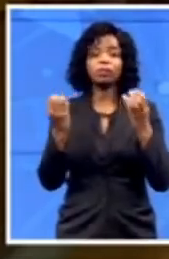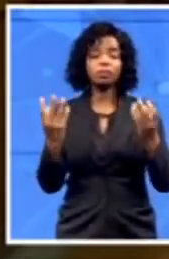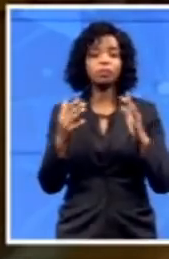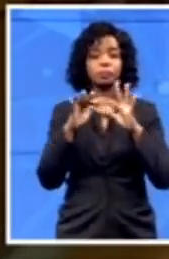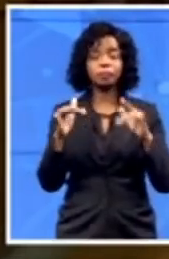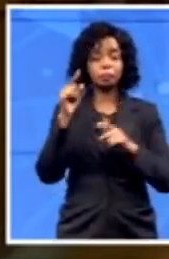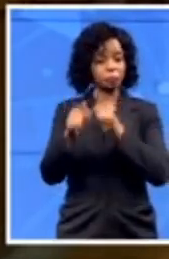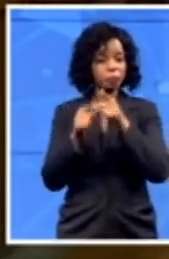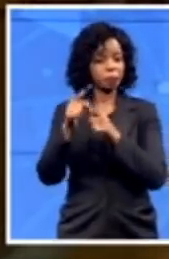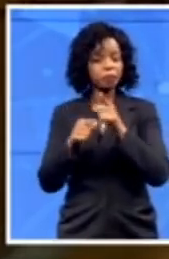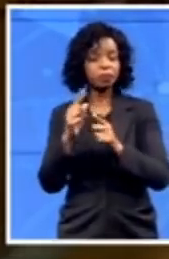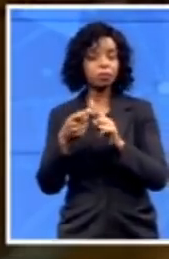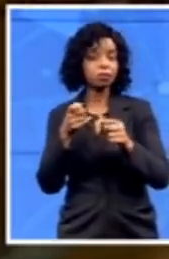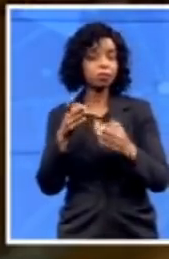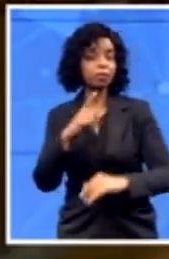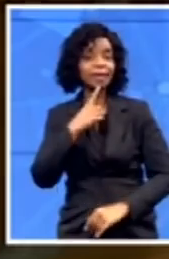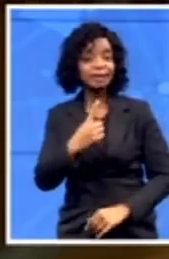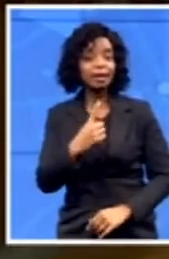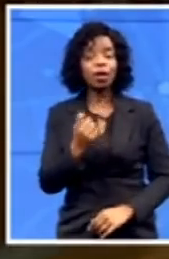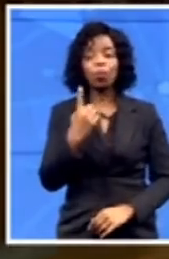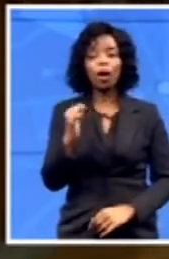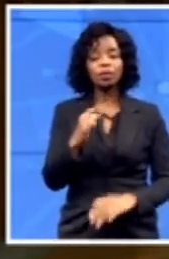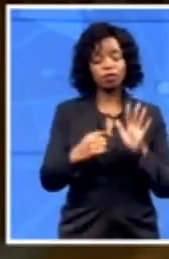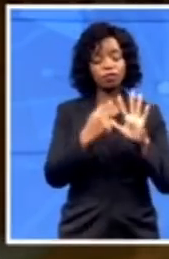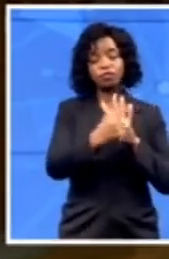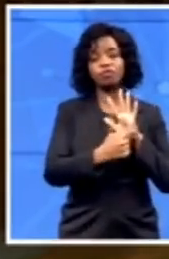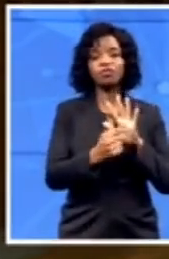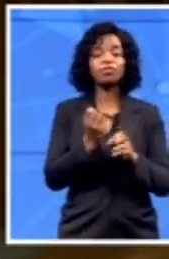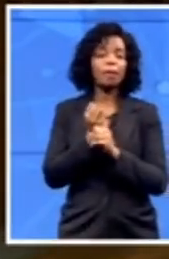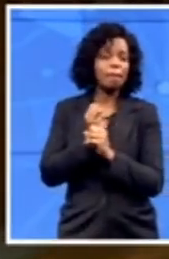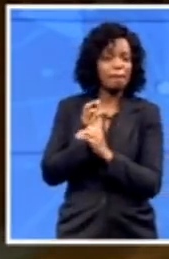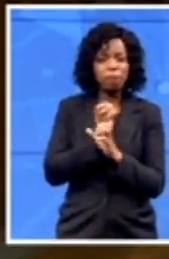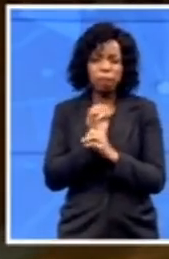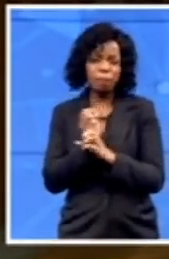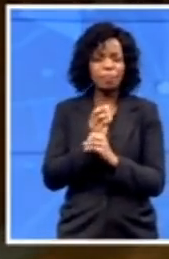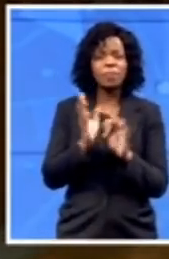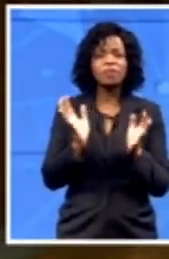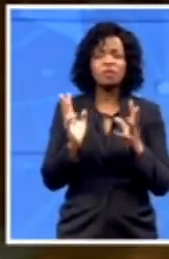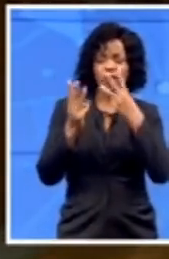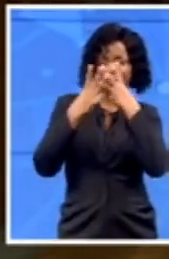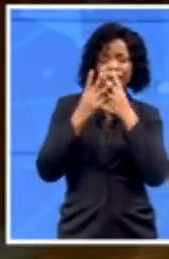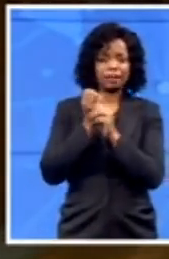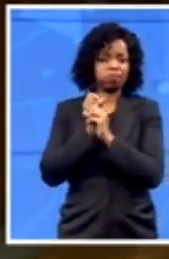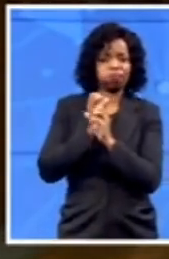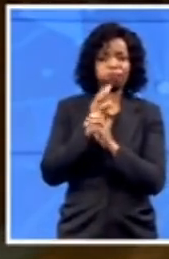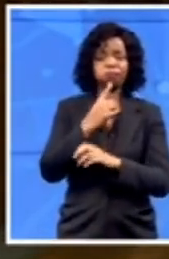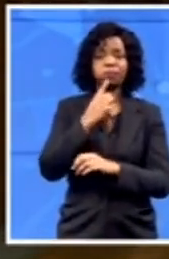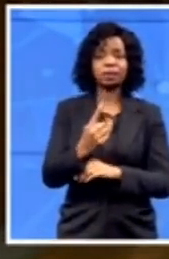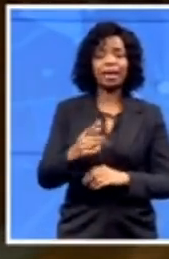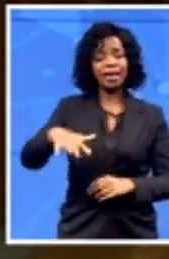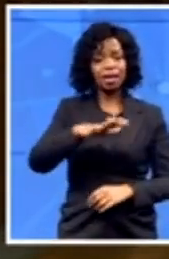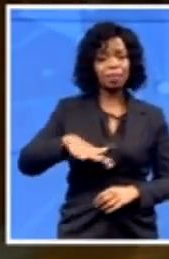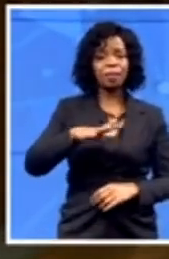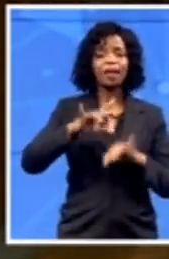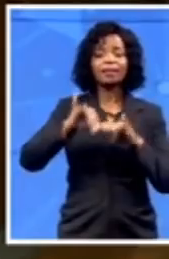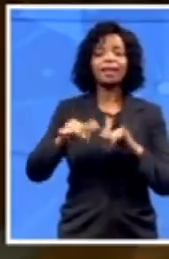the accused was also assaulted here at the cells, saying that they were being kept in maximum security, and saying that they needed